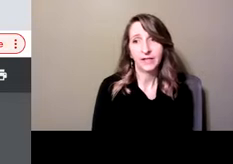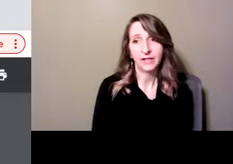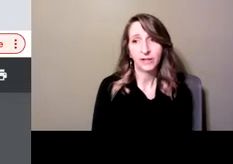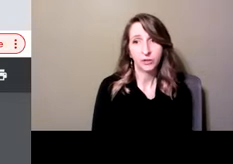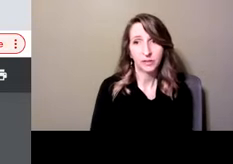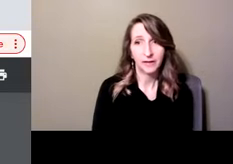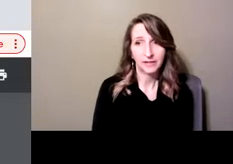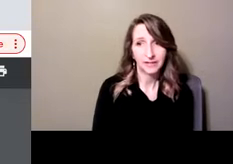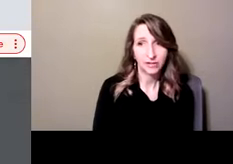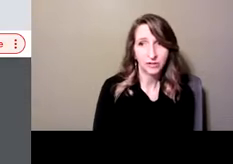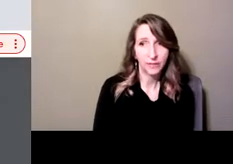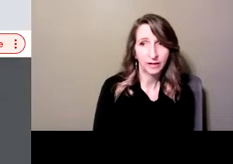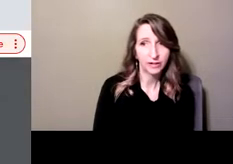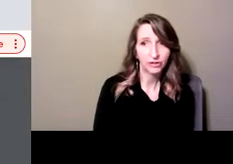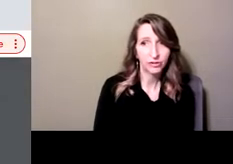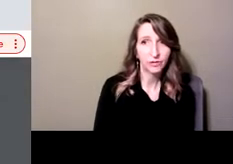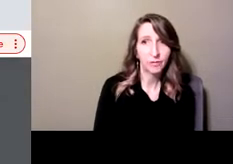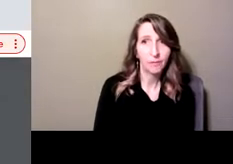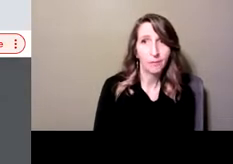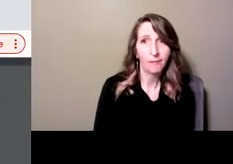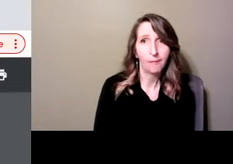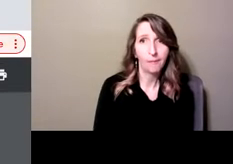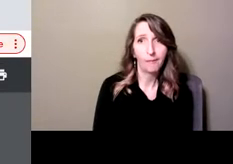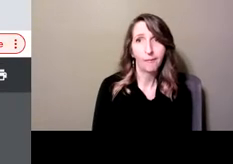And then the question was about Ascension Parish.